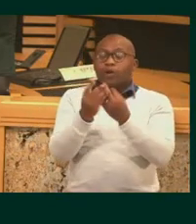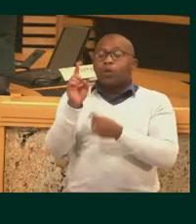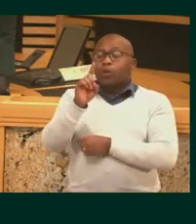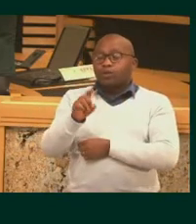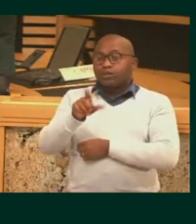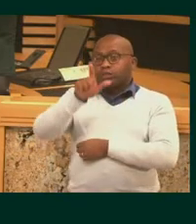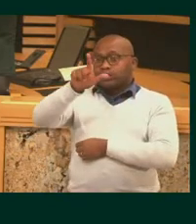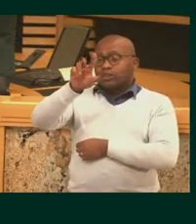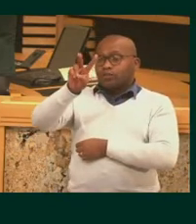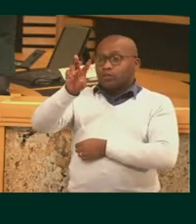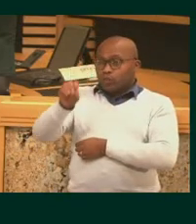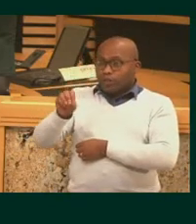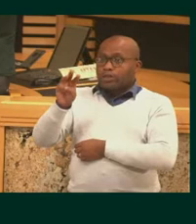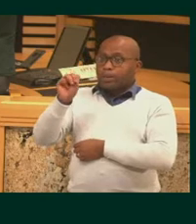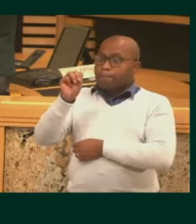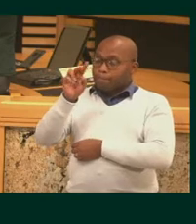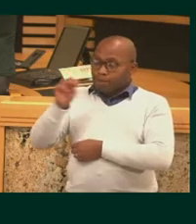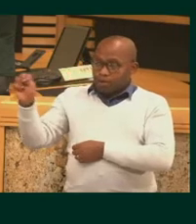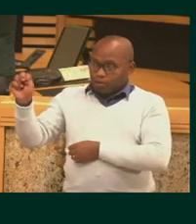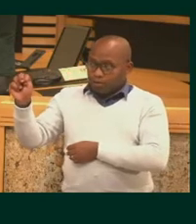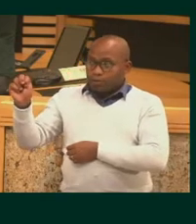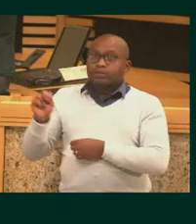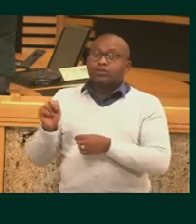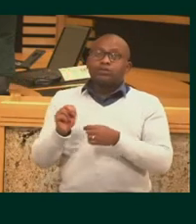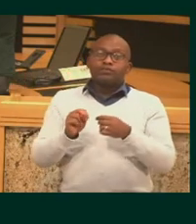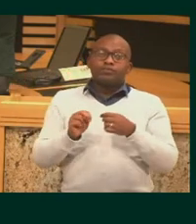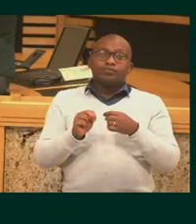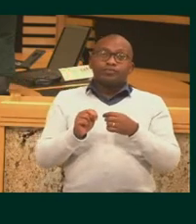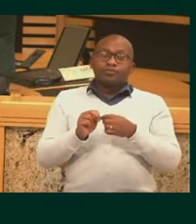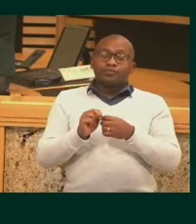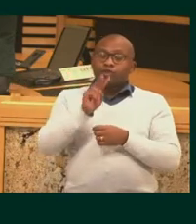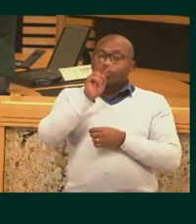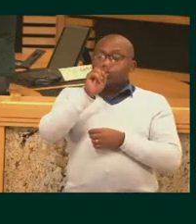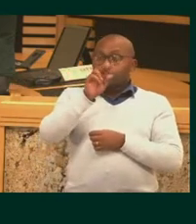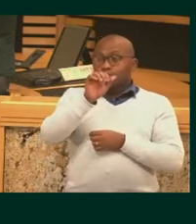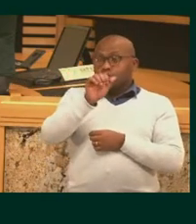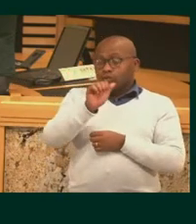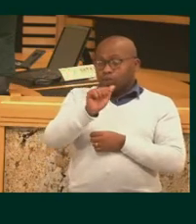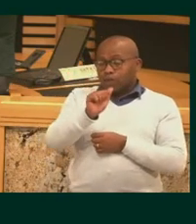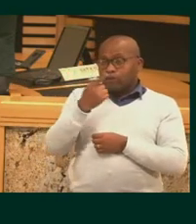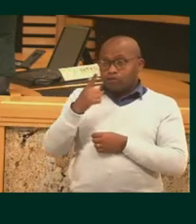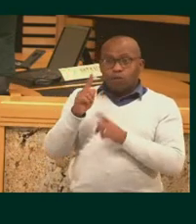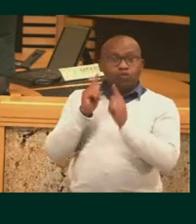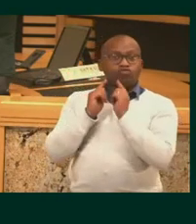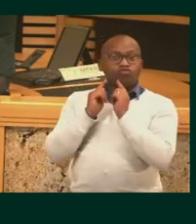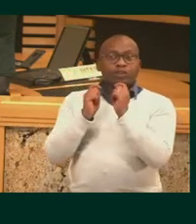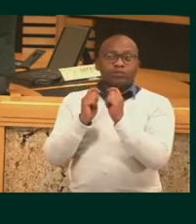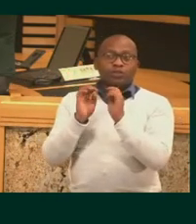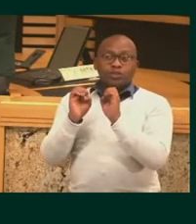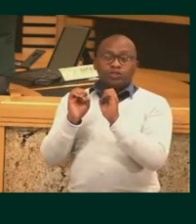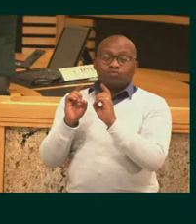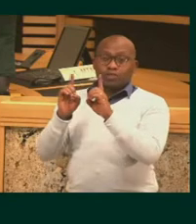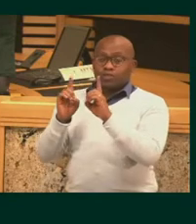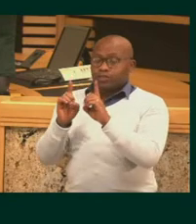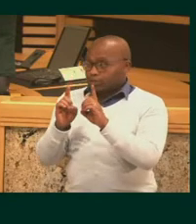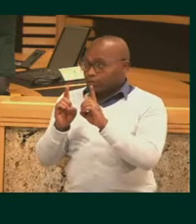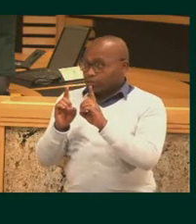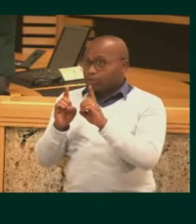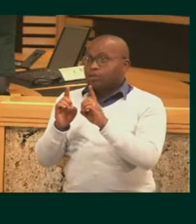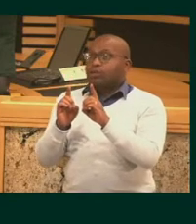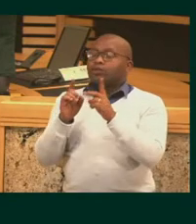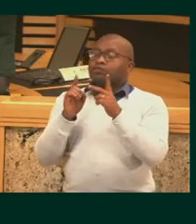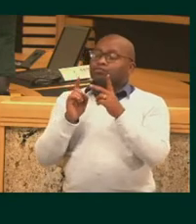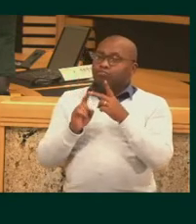a number number two a four contracts from the Department of Education um one and human